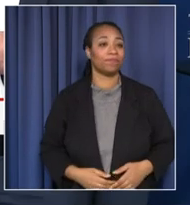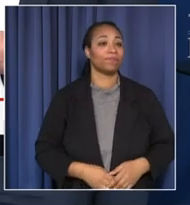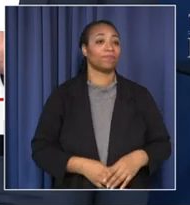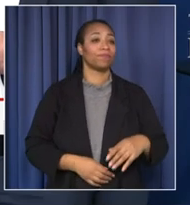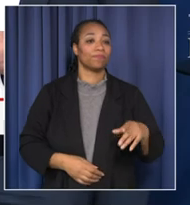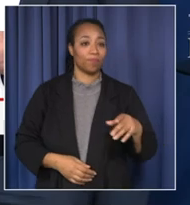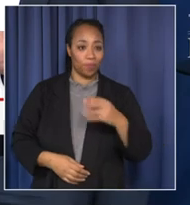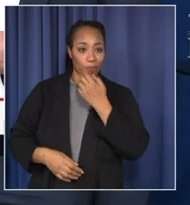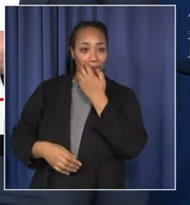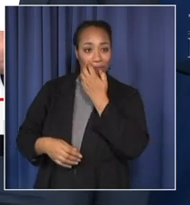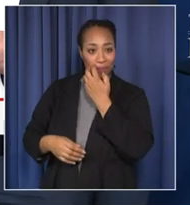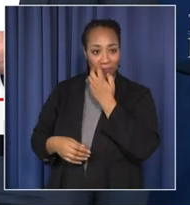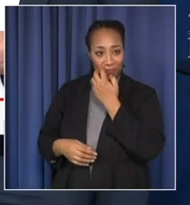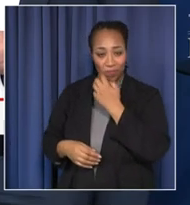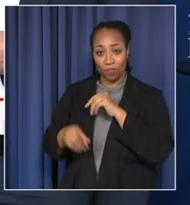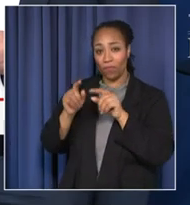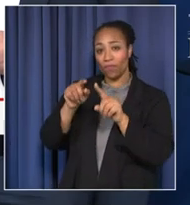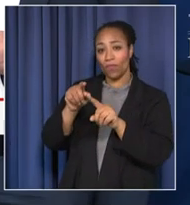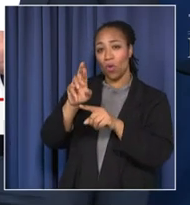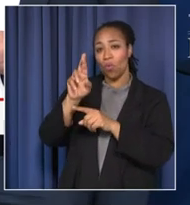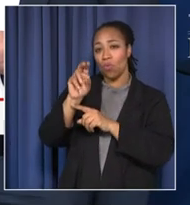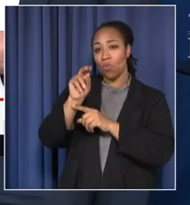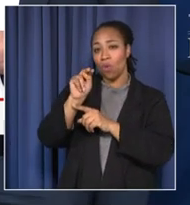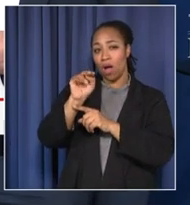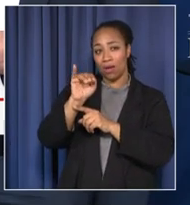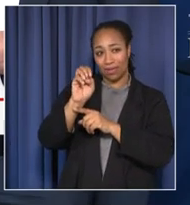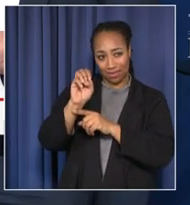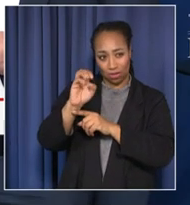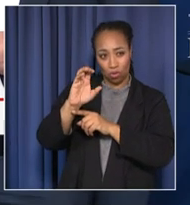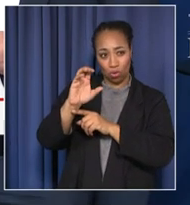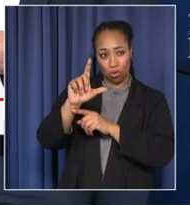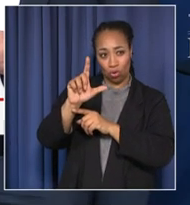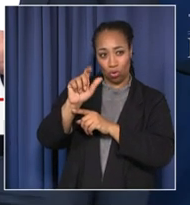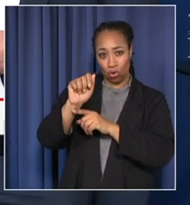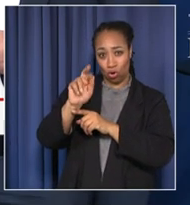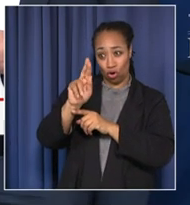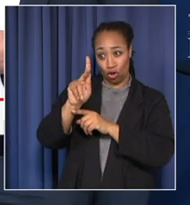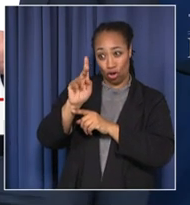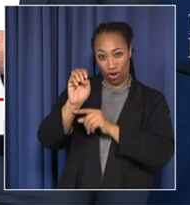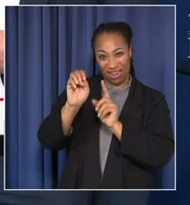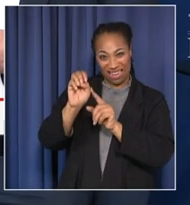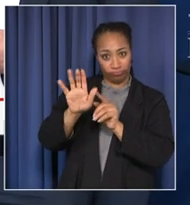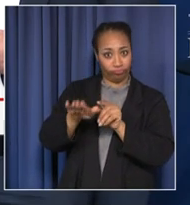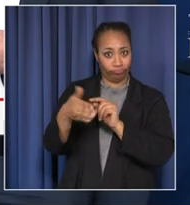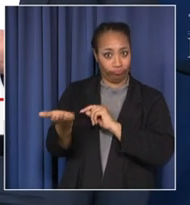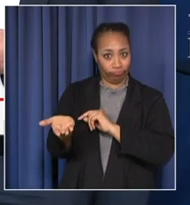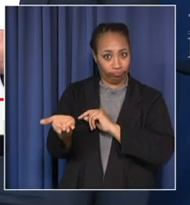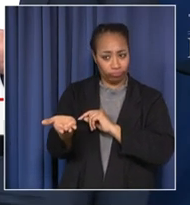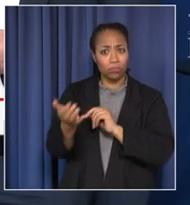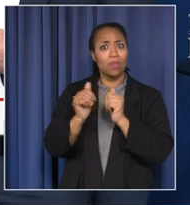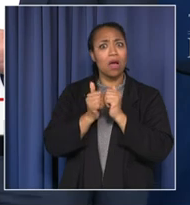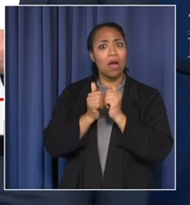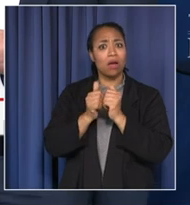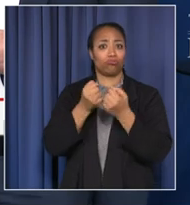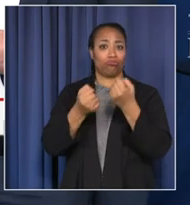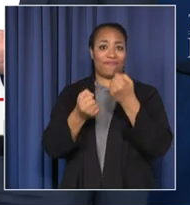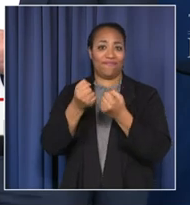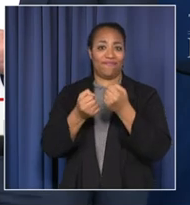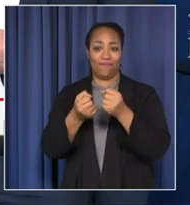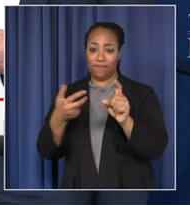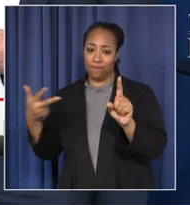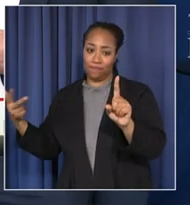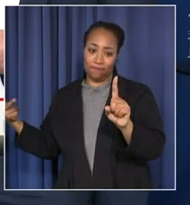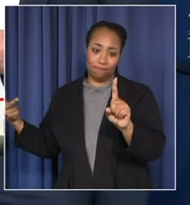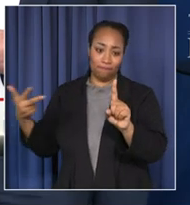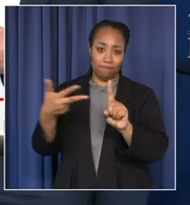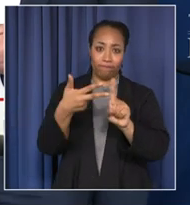Eve in Northeast D.C. when a driver hit him and fled the scene on foot, leaving Clark trapped under the car. 2 months later, there have been no arrests